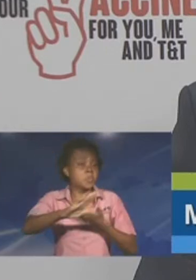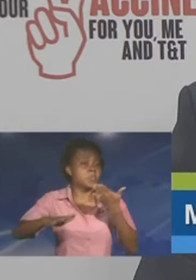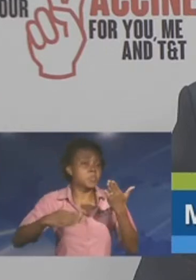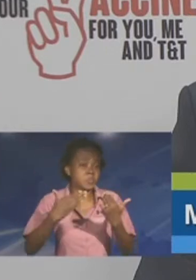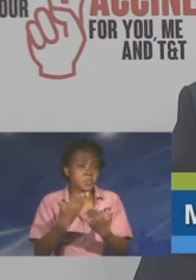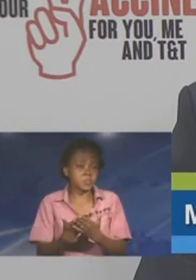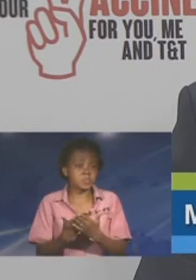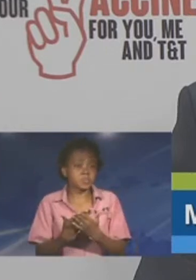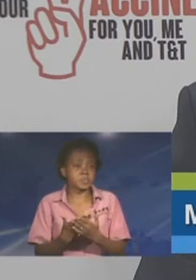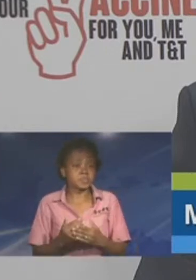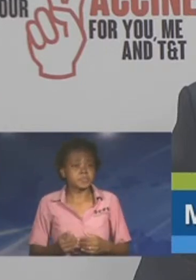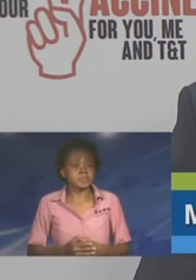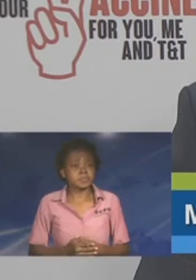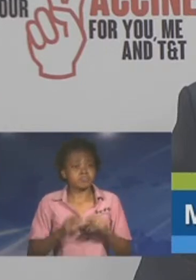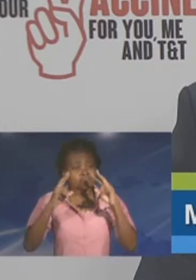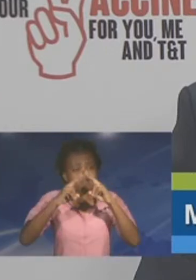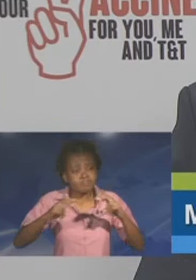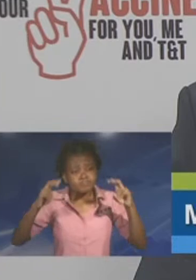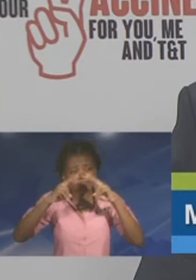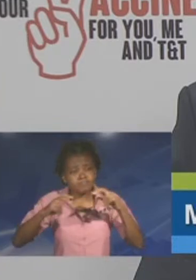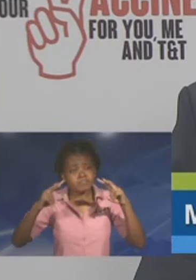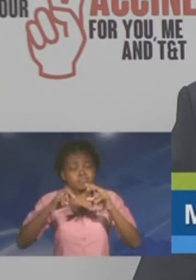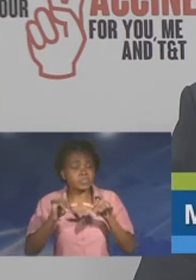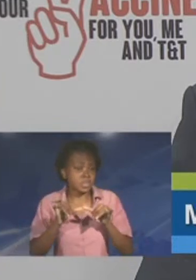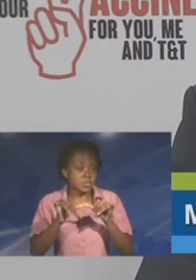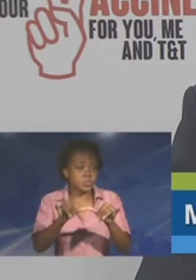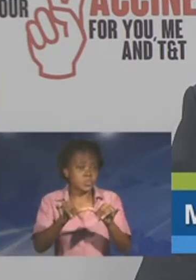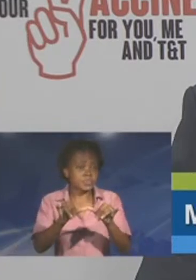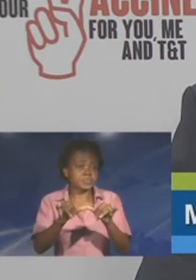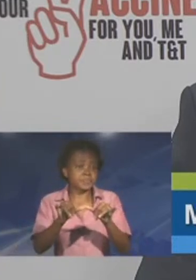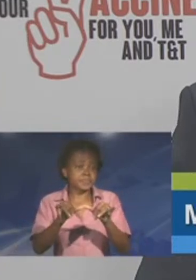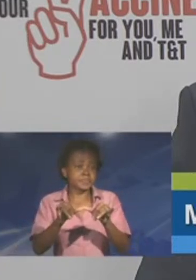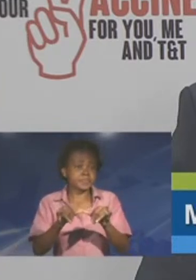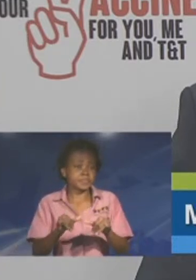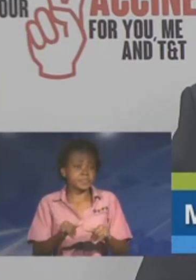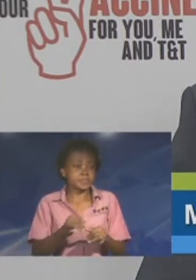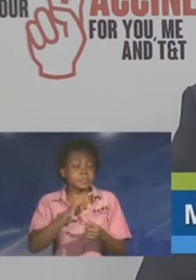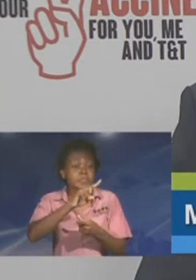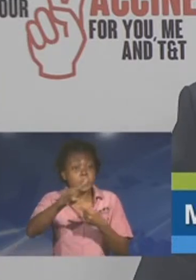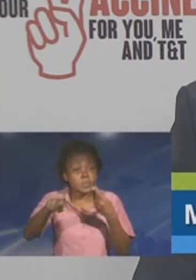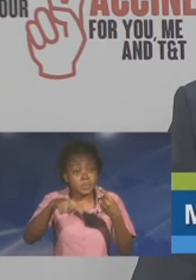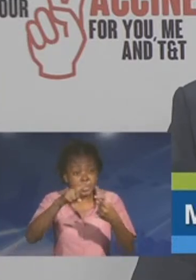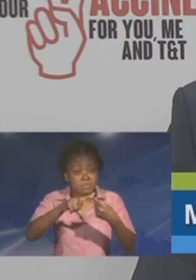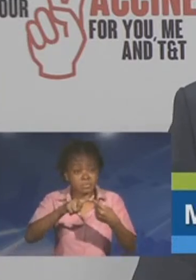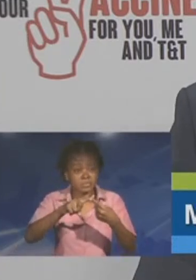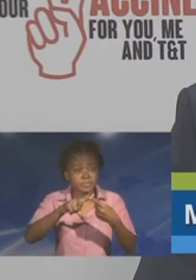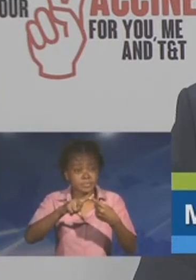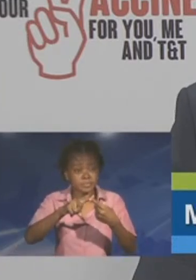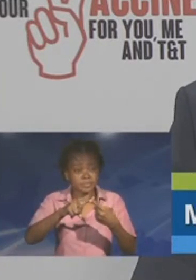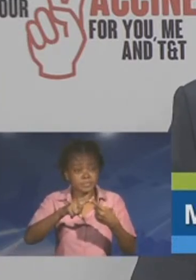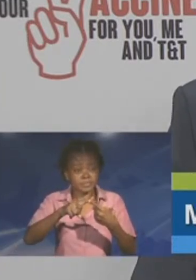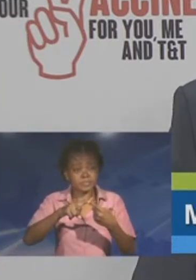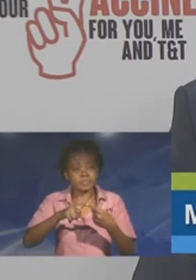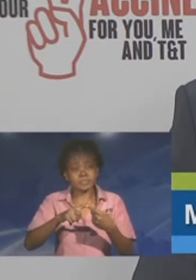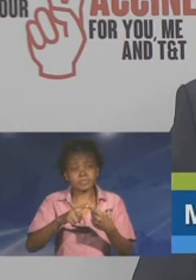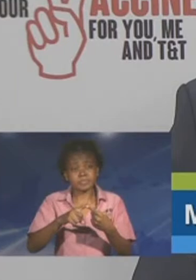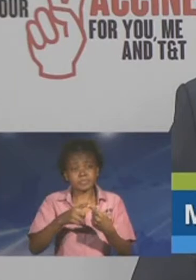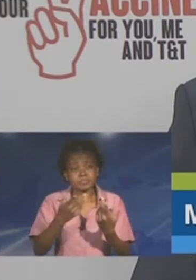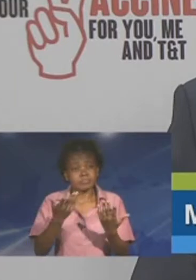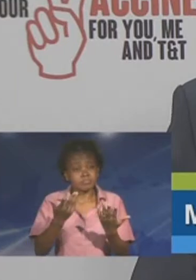we dropped the TT pass requirements and then the proof of